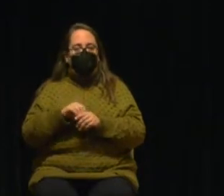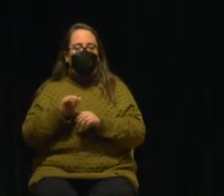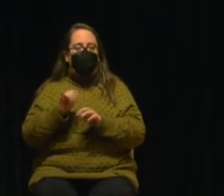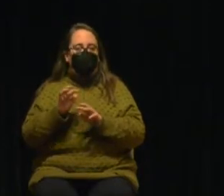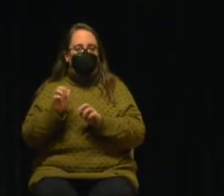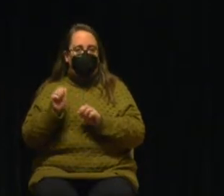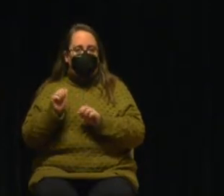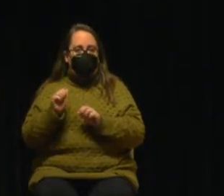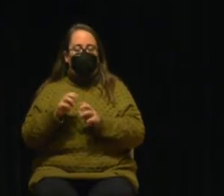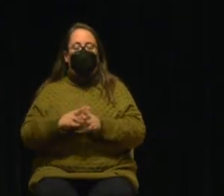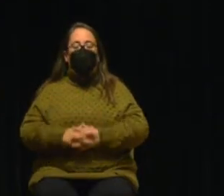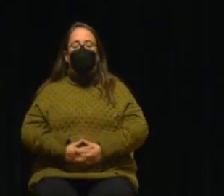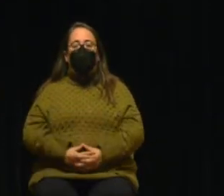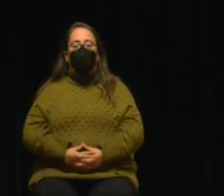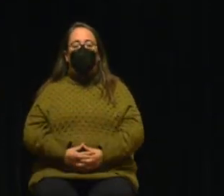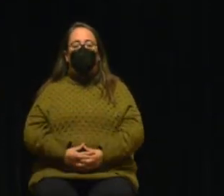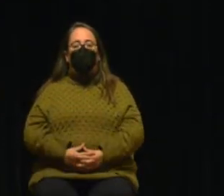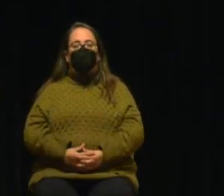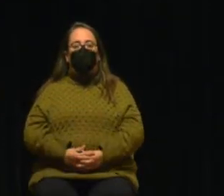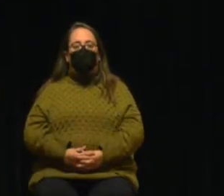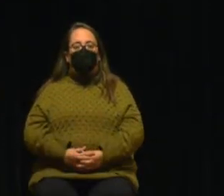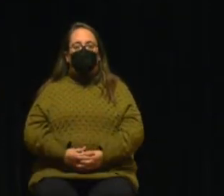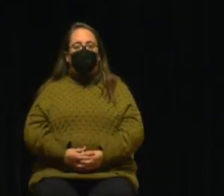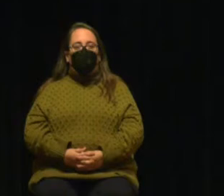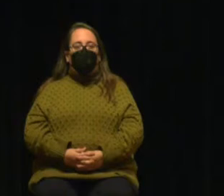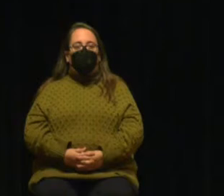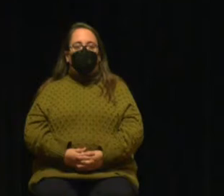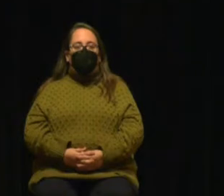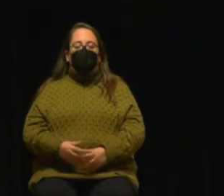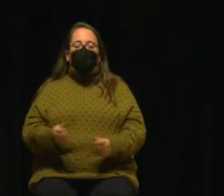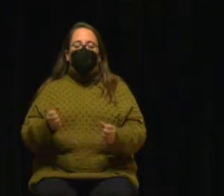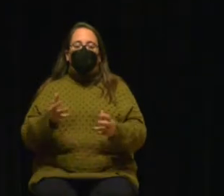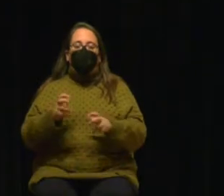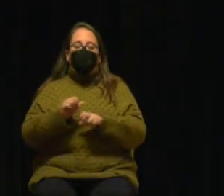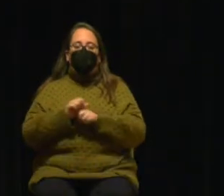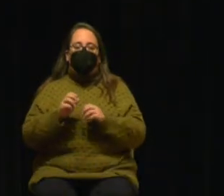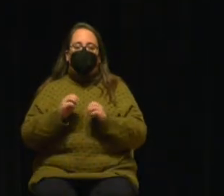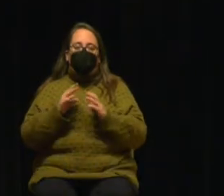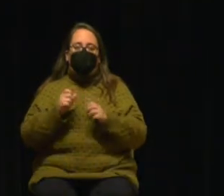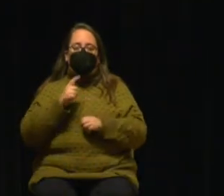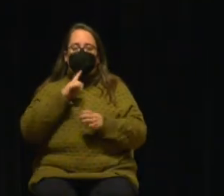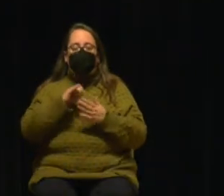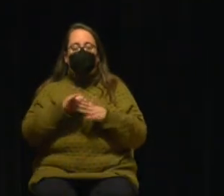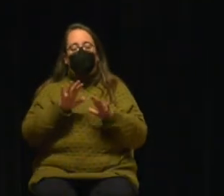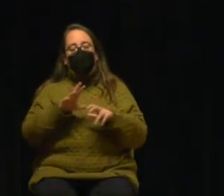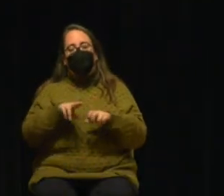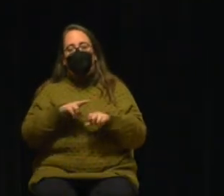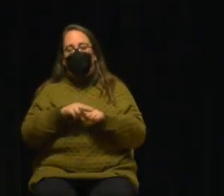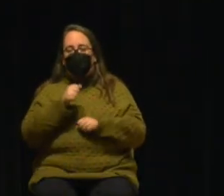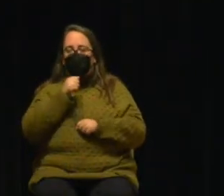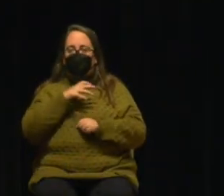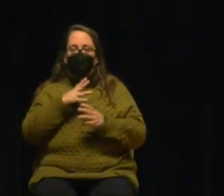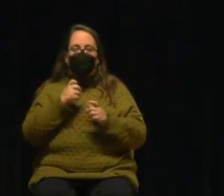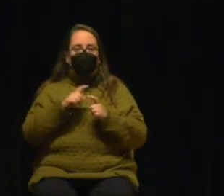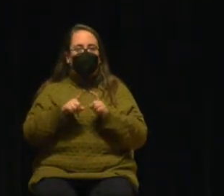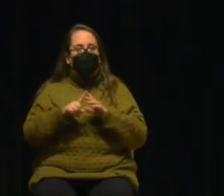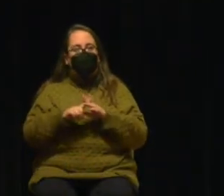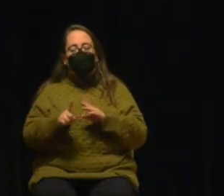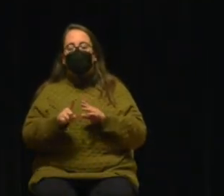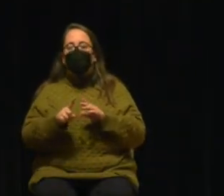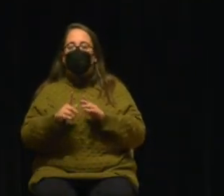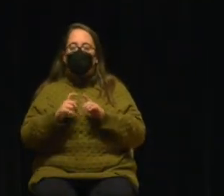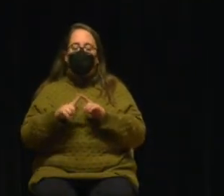left him. This was a kind of charade that slaveholders liked to engage in, that of course a woman like Jane Johnson wouldn't have, of her own free